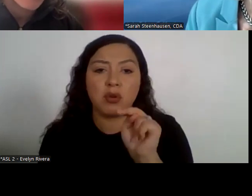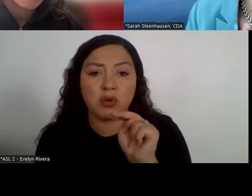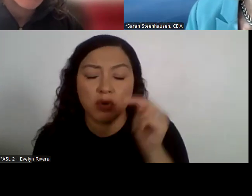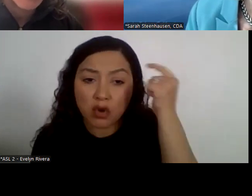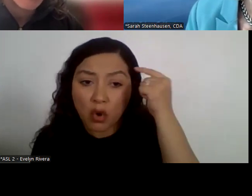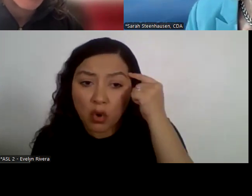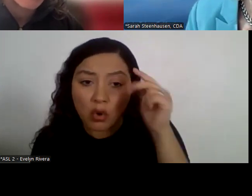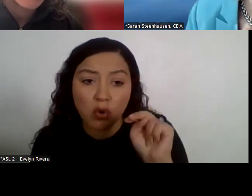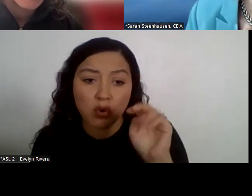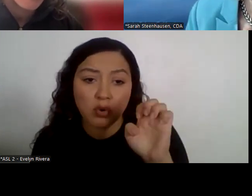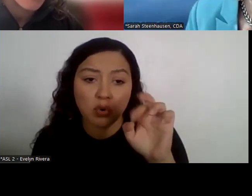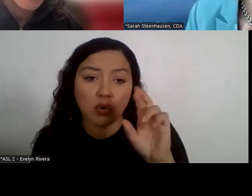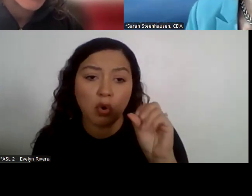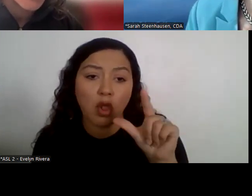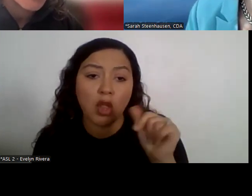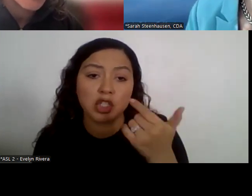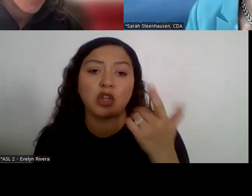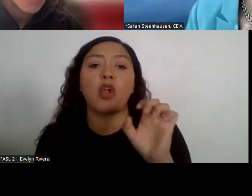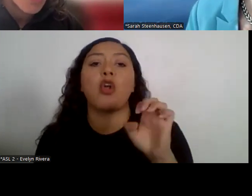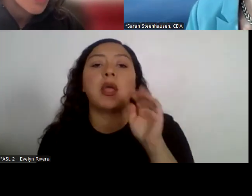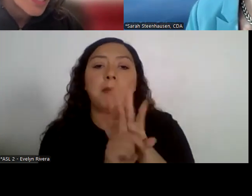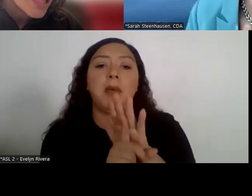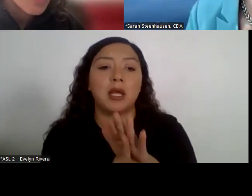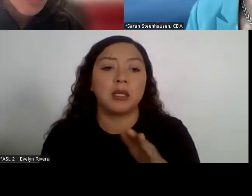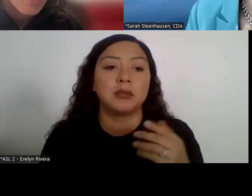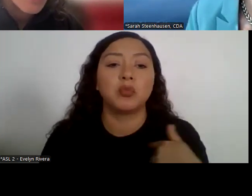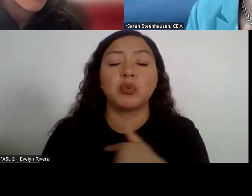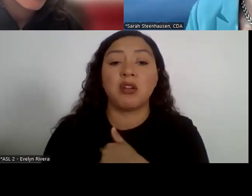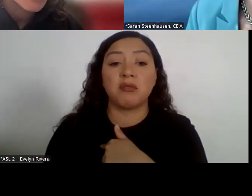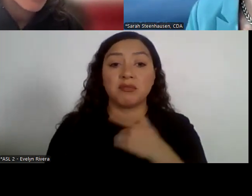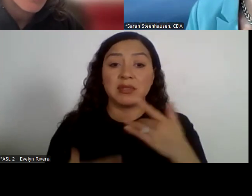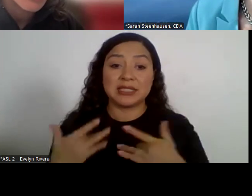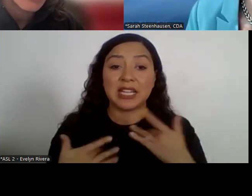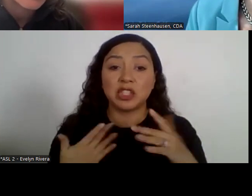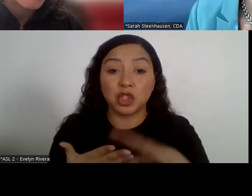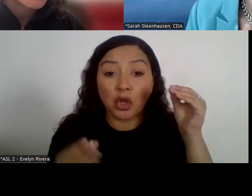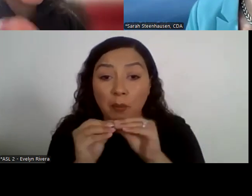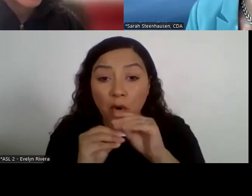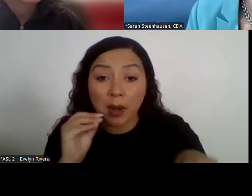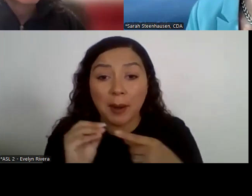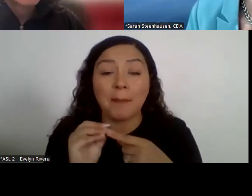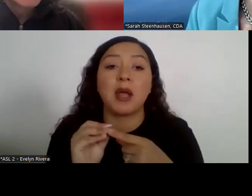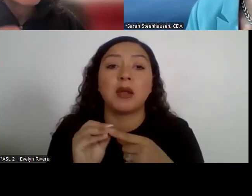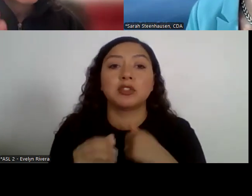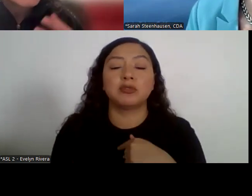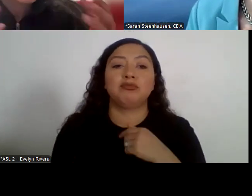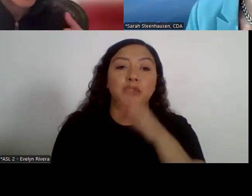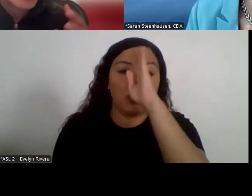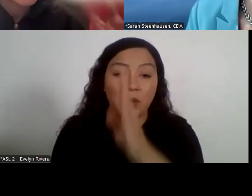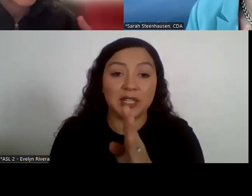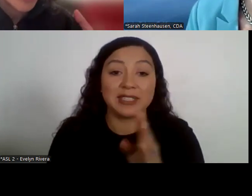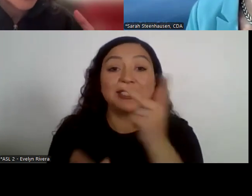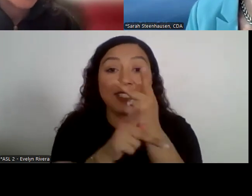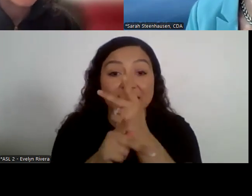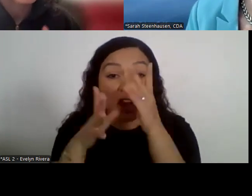is very much an area that we're excited to learn more. It has, I will say, been really hard to connect directly to caregivers because they're